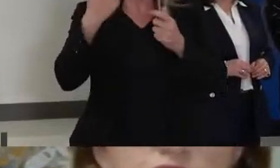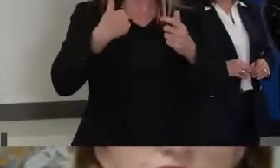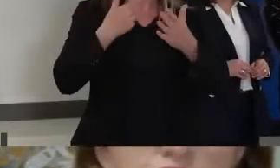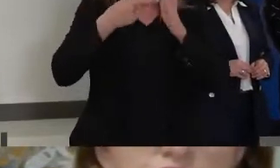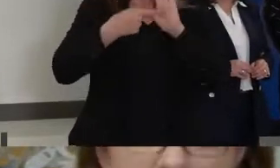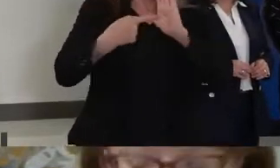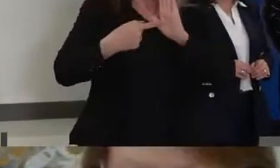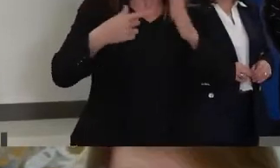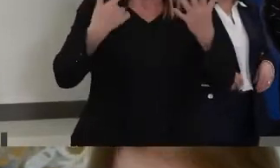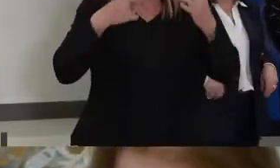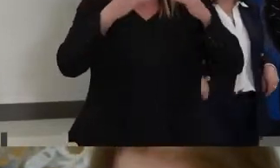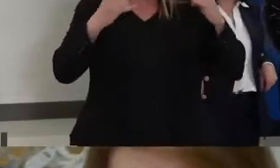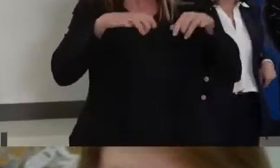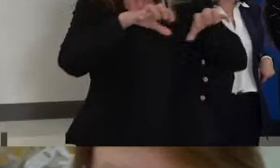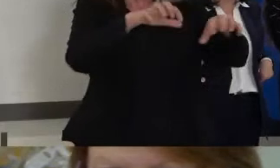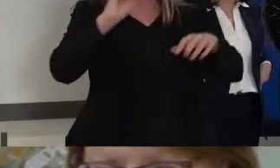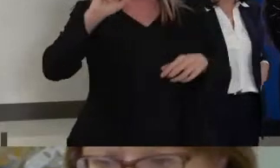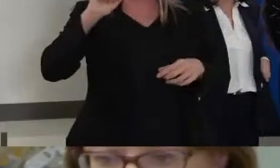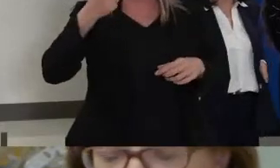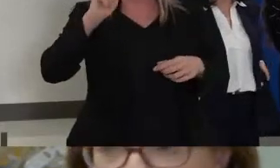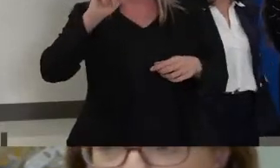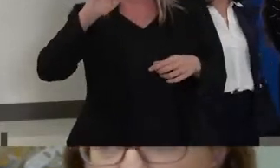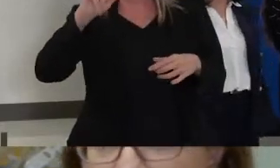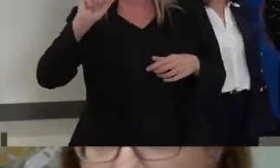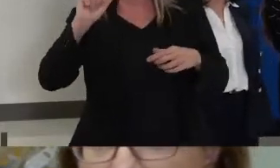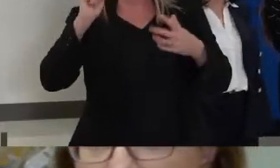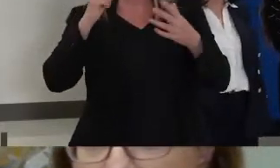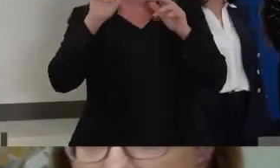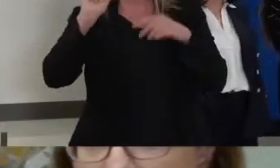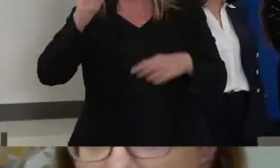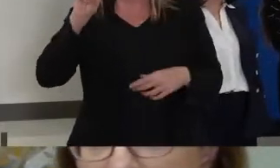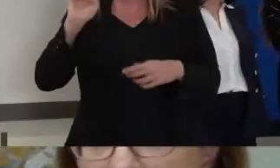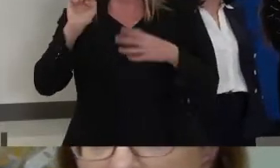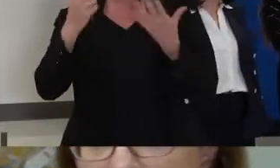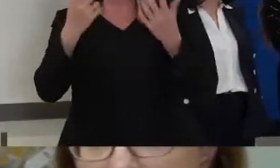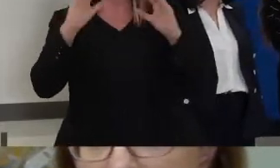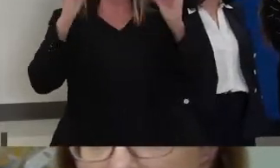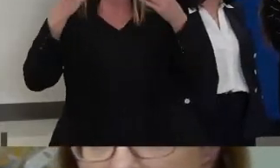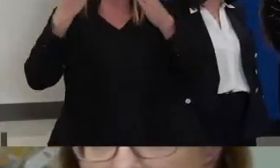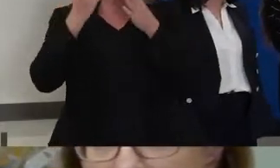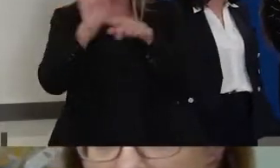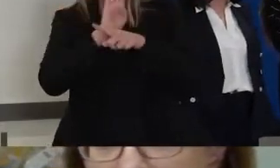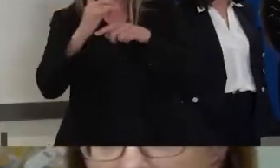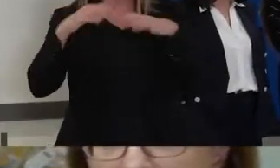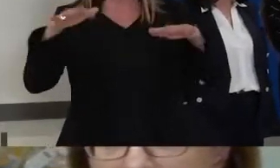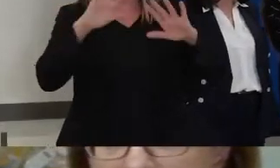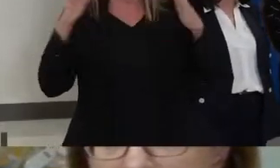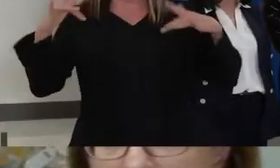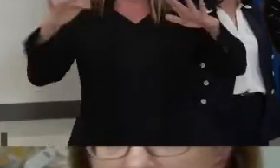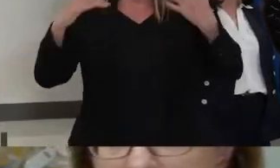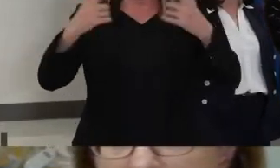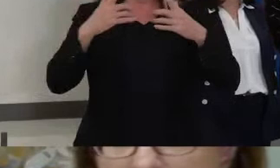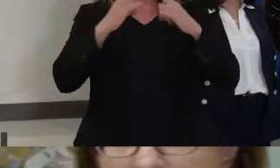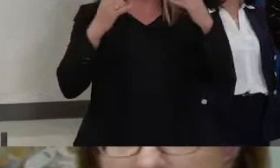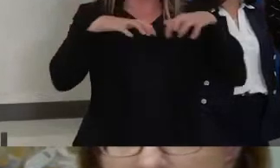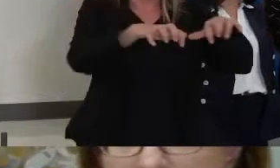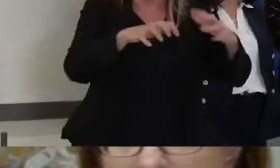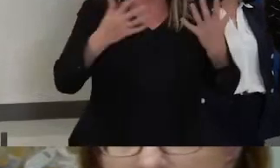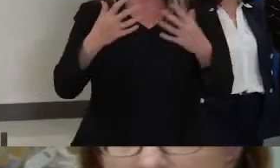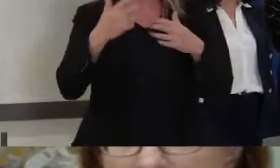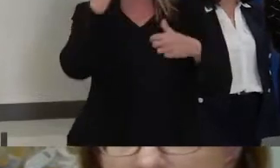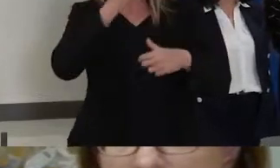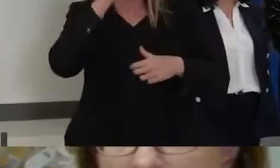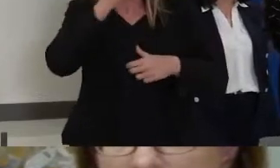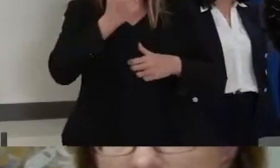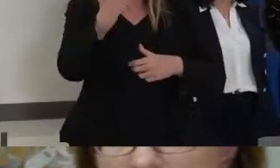a tent encampment on Magnolia Avenue in the unincorporated where we had both land use authority and our county responsibility. And we went out every day